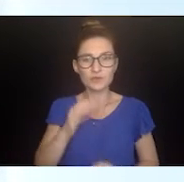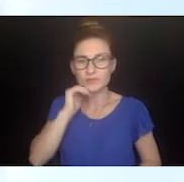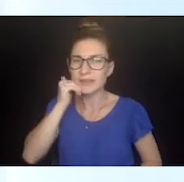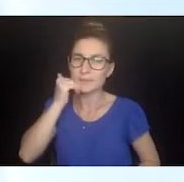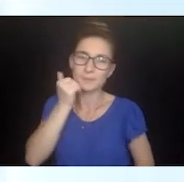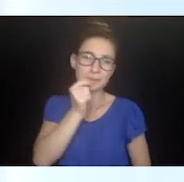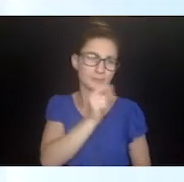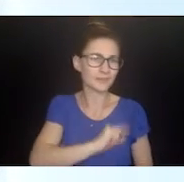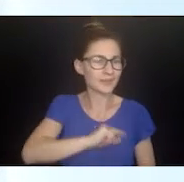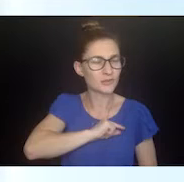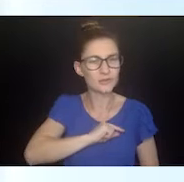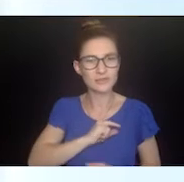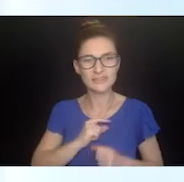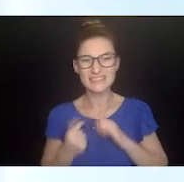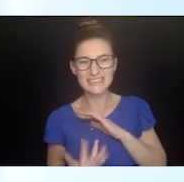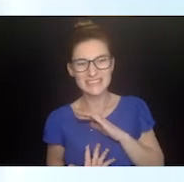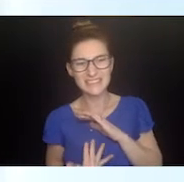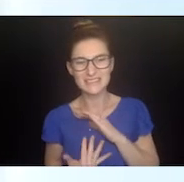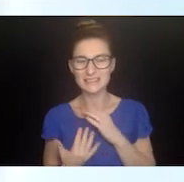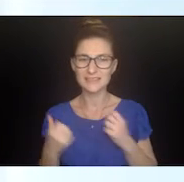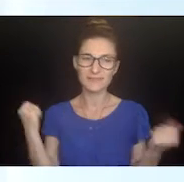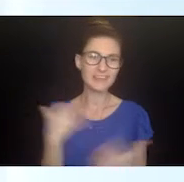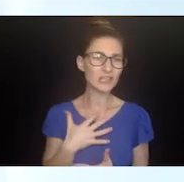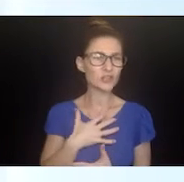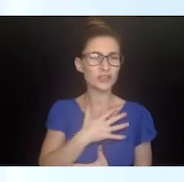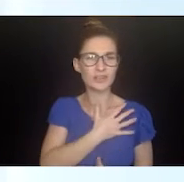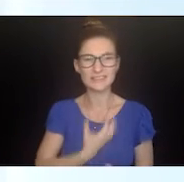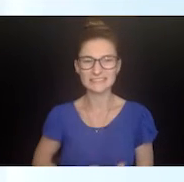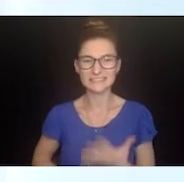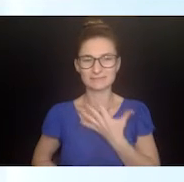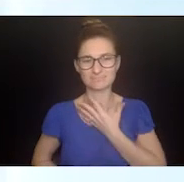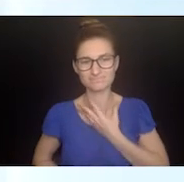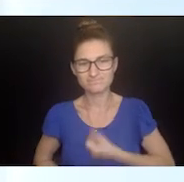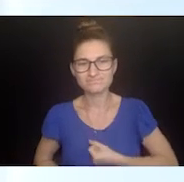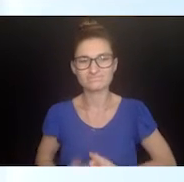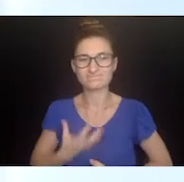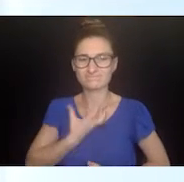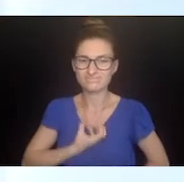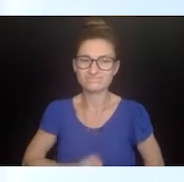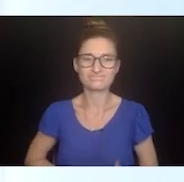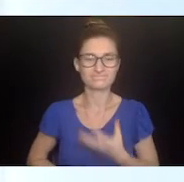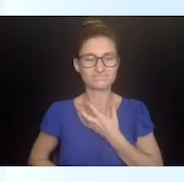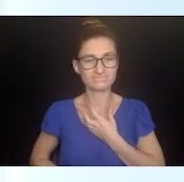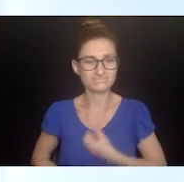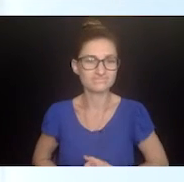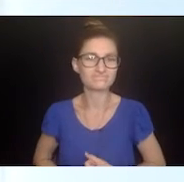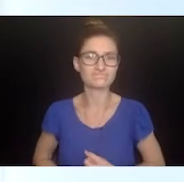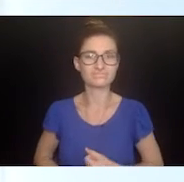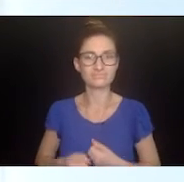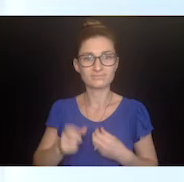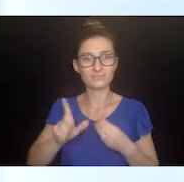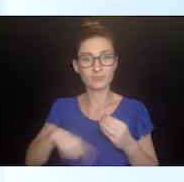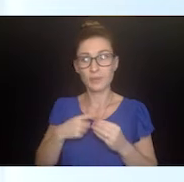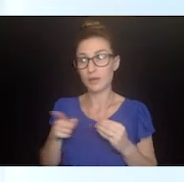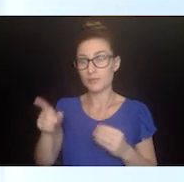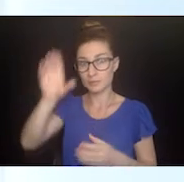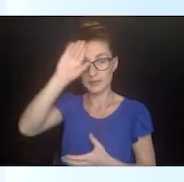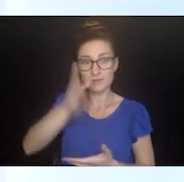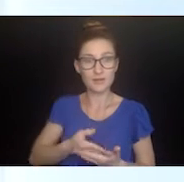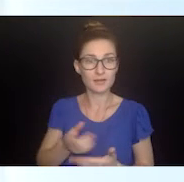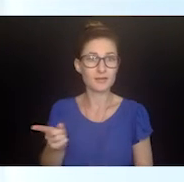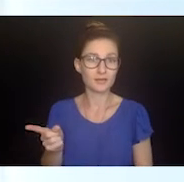all the guilt, all the rage and the fear about that incident, about Thomas and